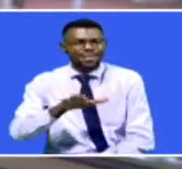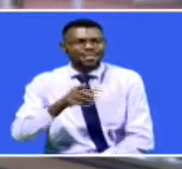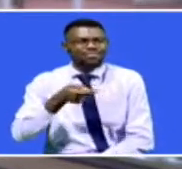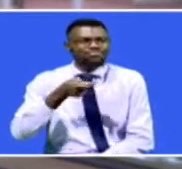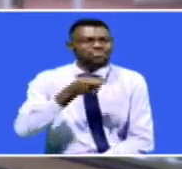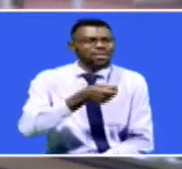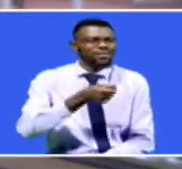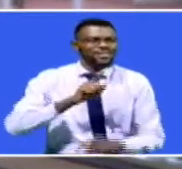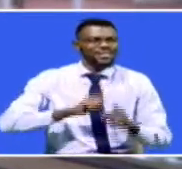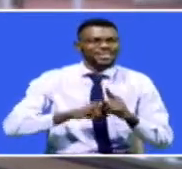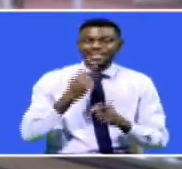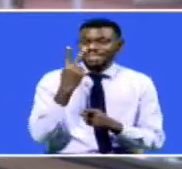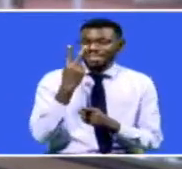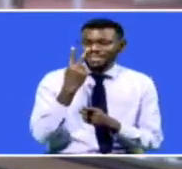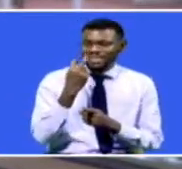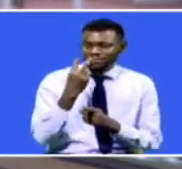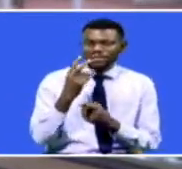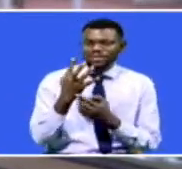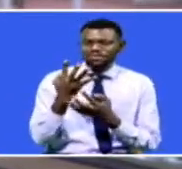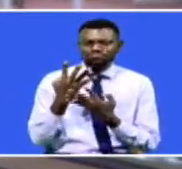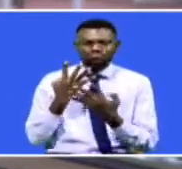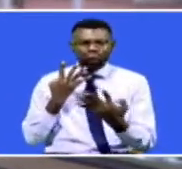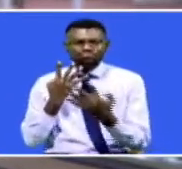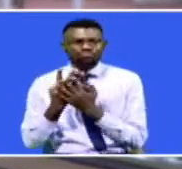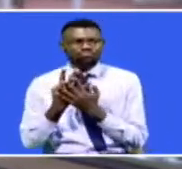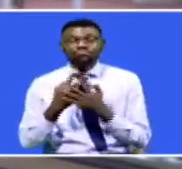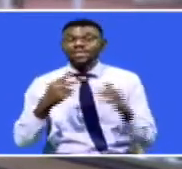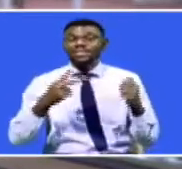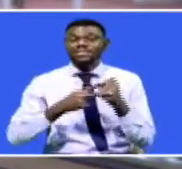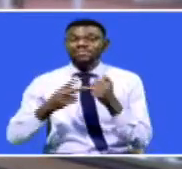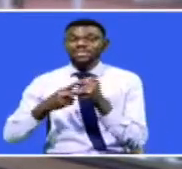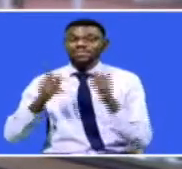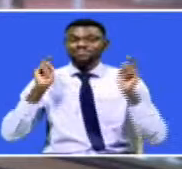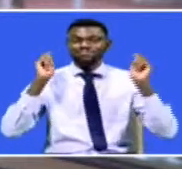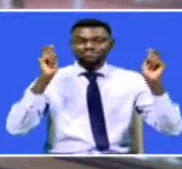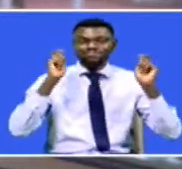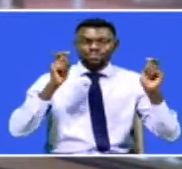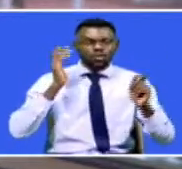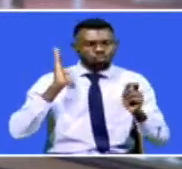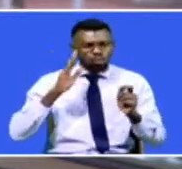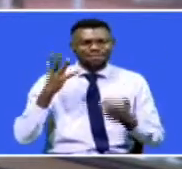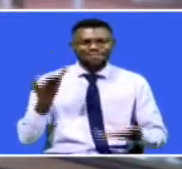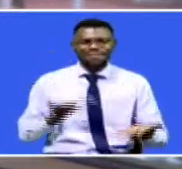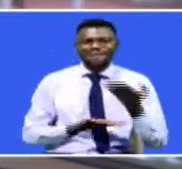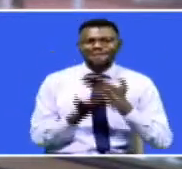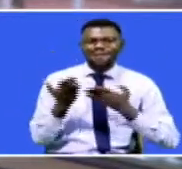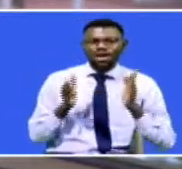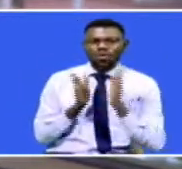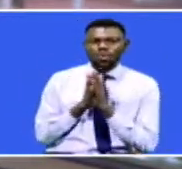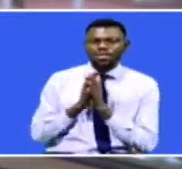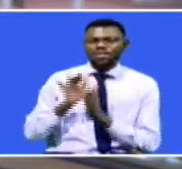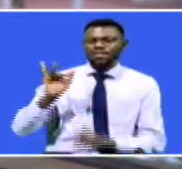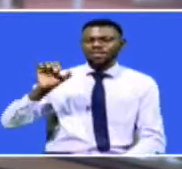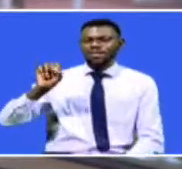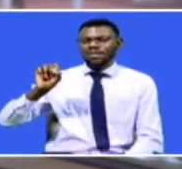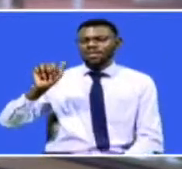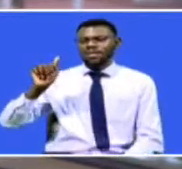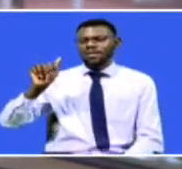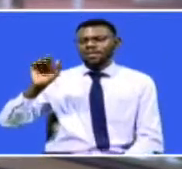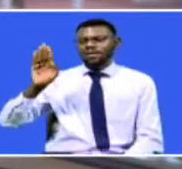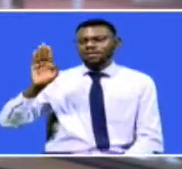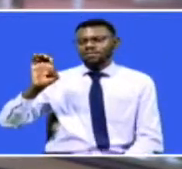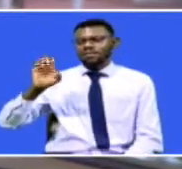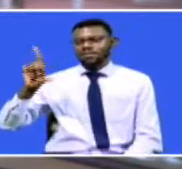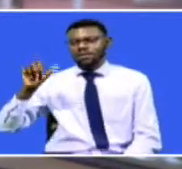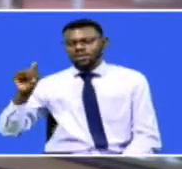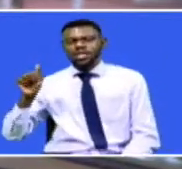what definitely played out in the run-up to the Saba protest. We'll have that conversation with Isabella right here from IMLU. Look forward